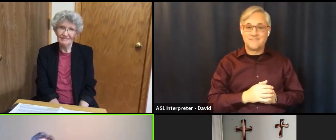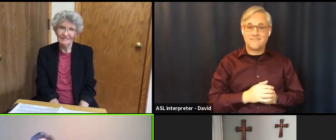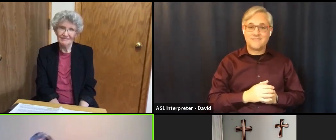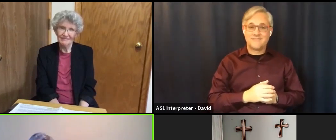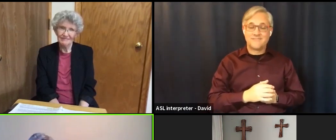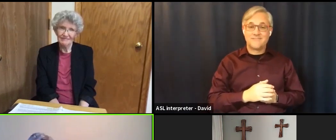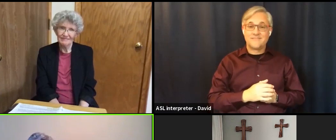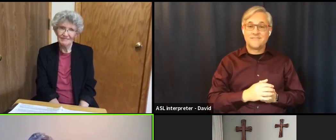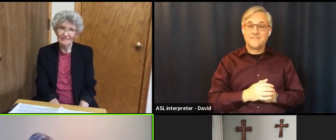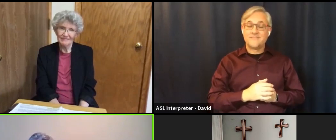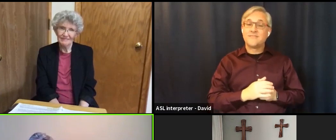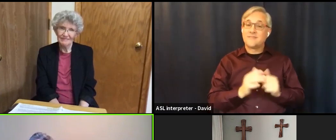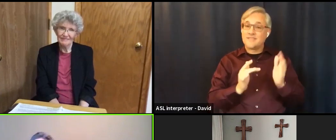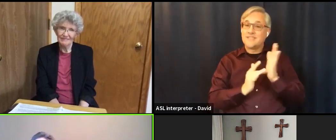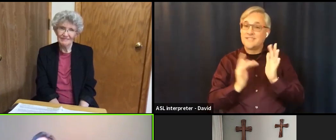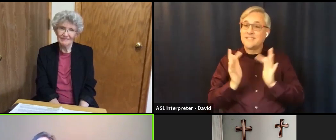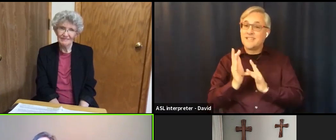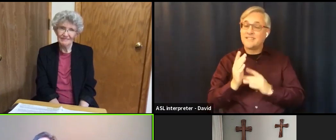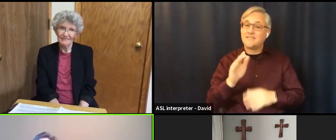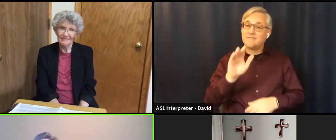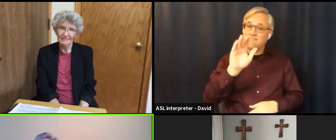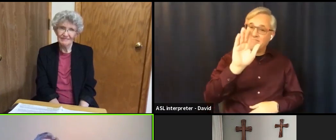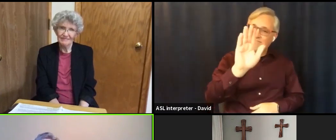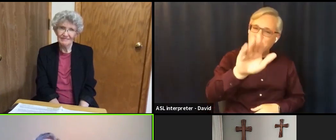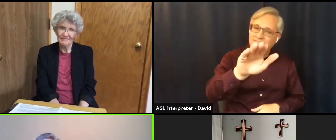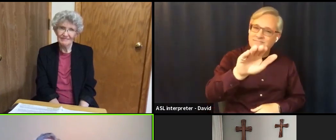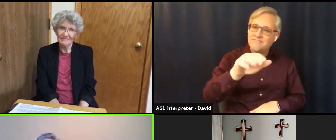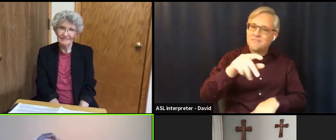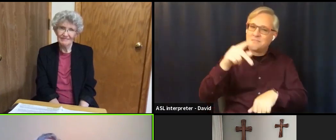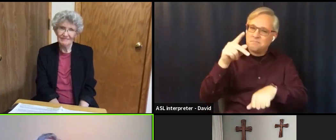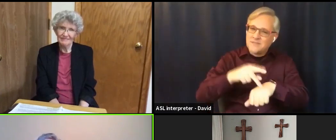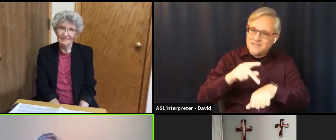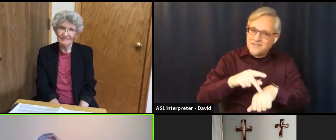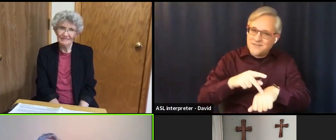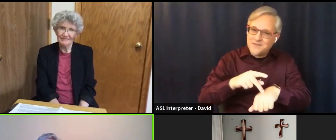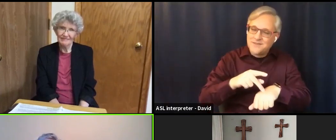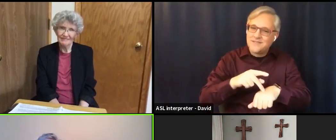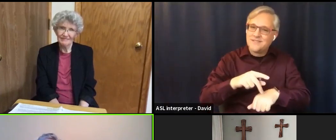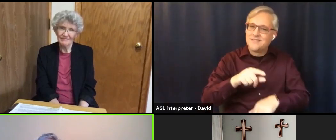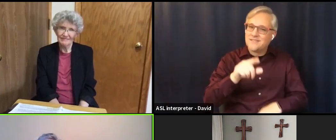Jesus reaches out to Peter, reminding him,